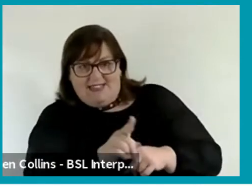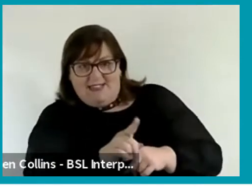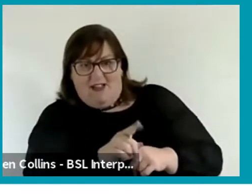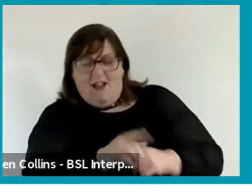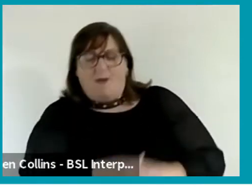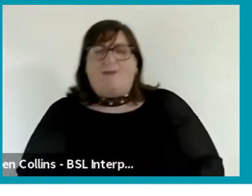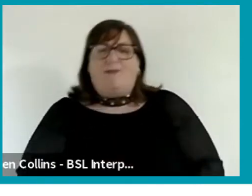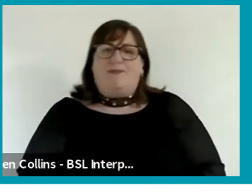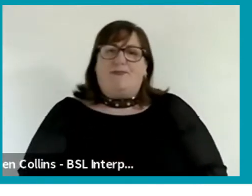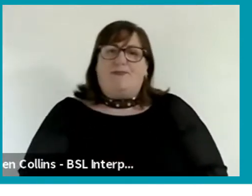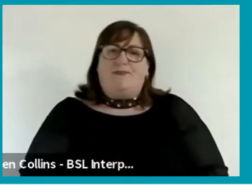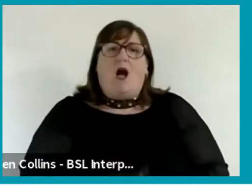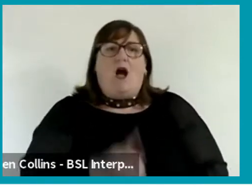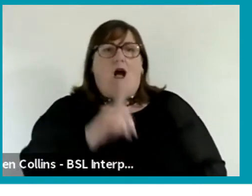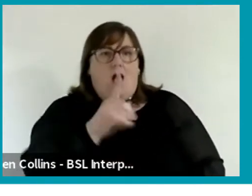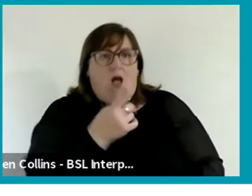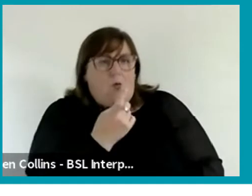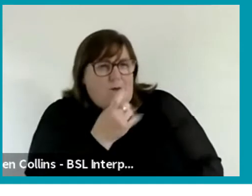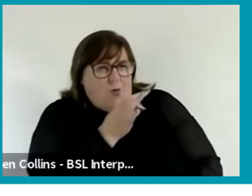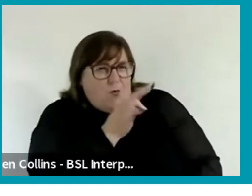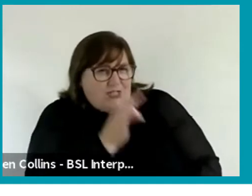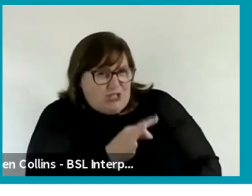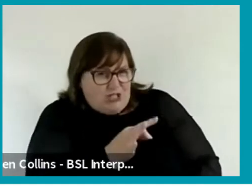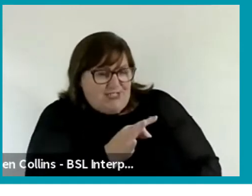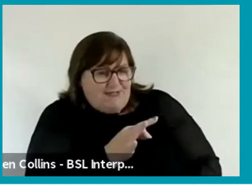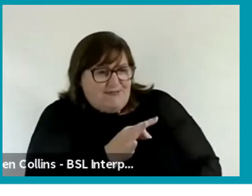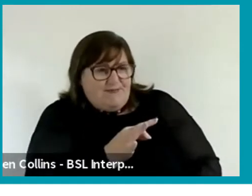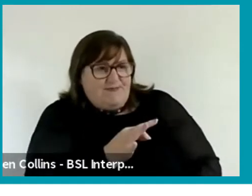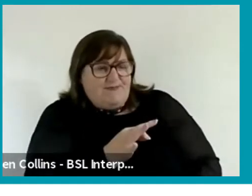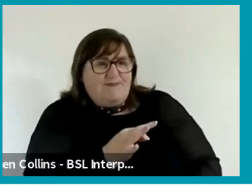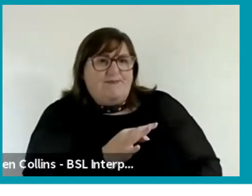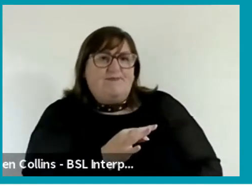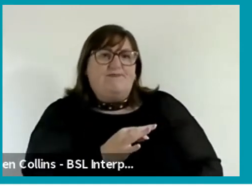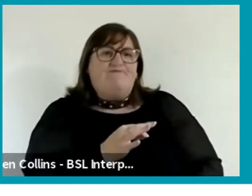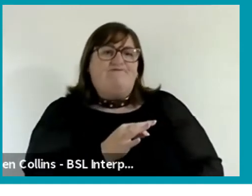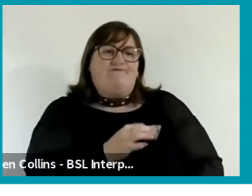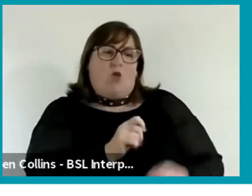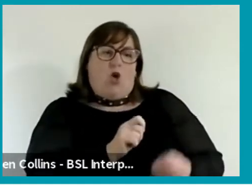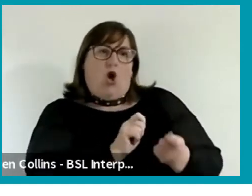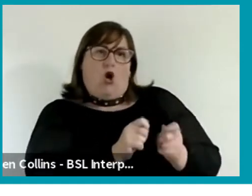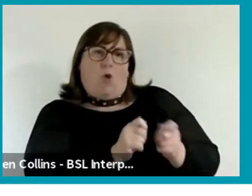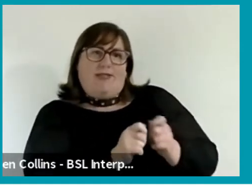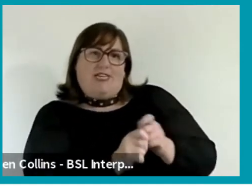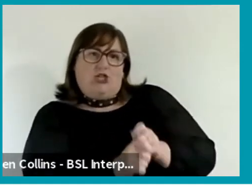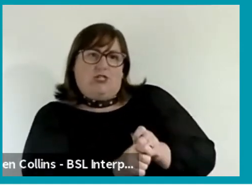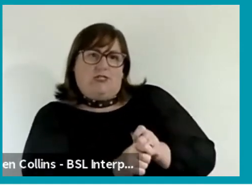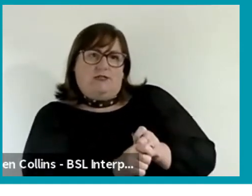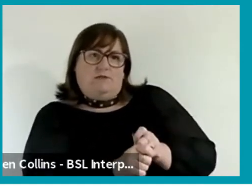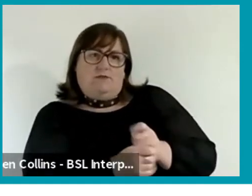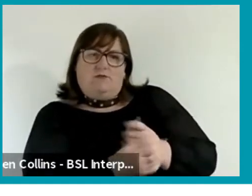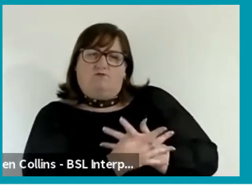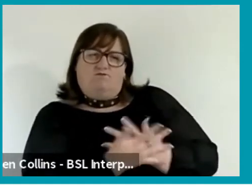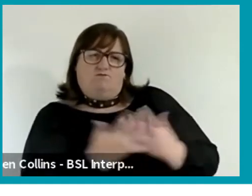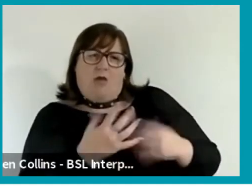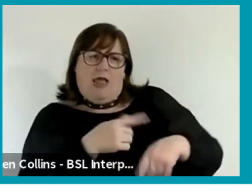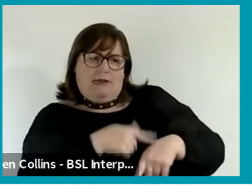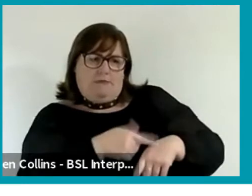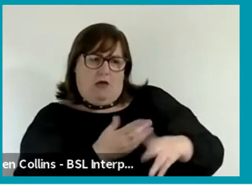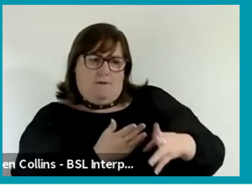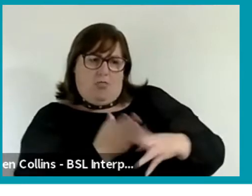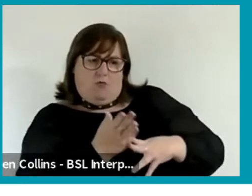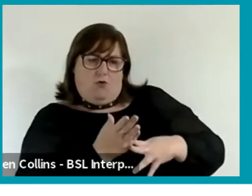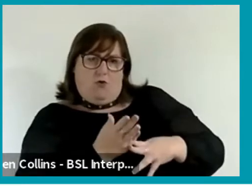on, there is just one other question I want to ask you. Accommodations. If at any stage throughout your recruitment